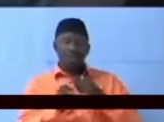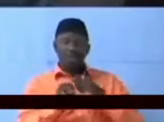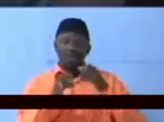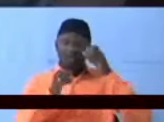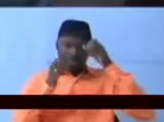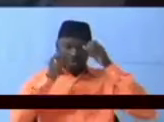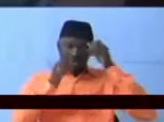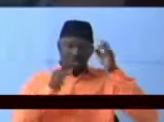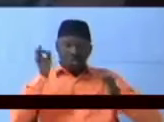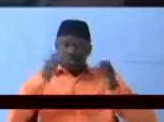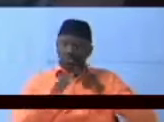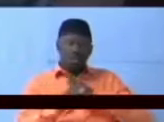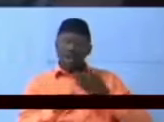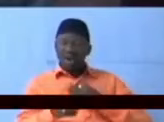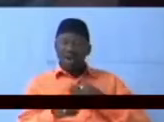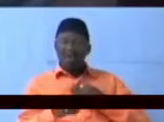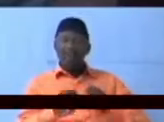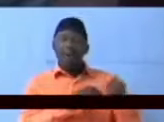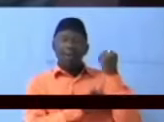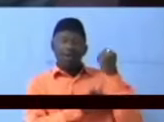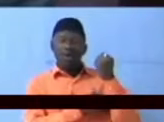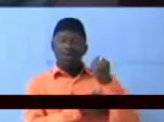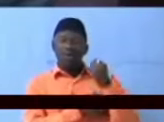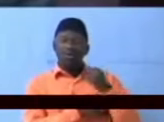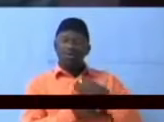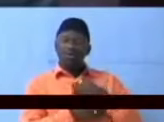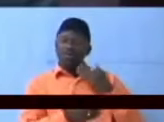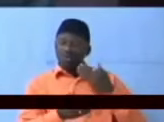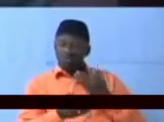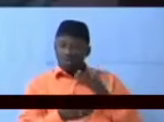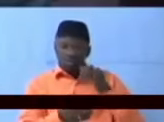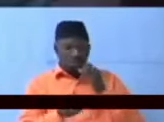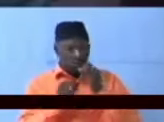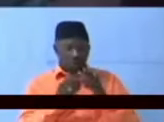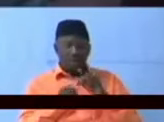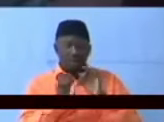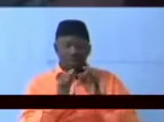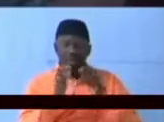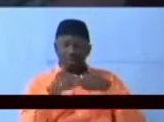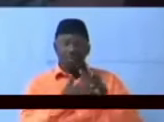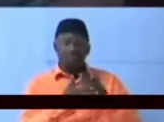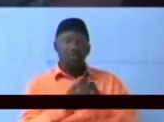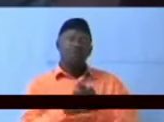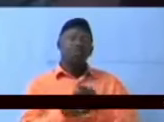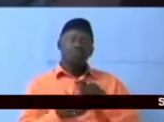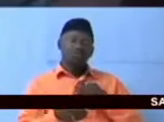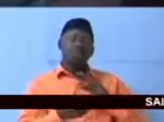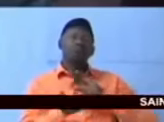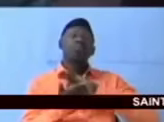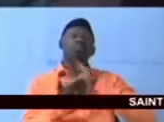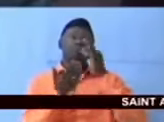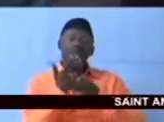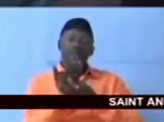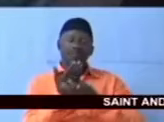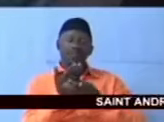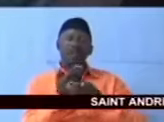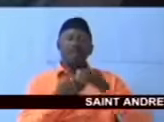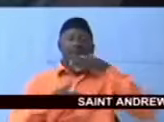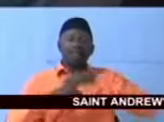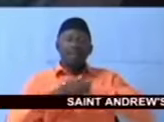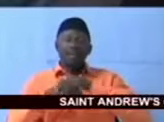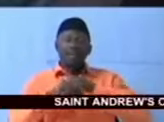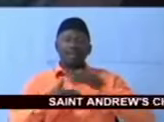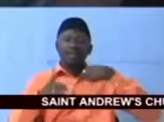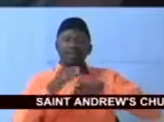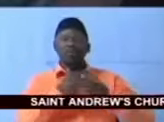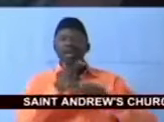You either the file is either transferred to the High Court, depending on the nature of the case. File before you dal diko tohal nak ci High